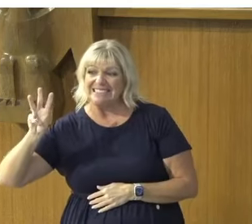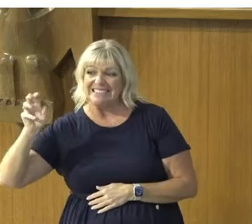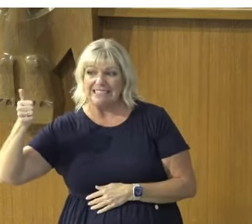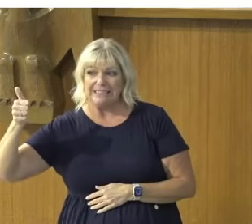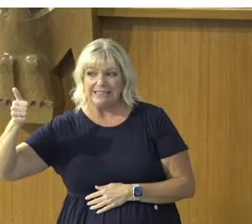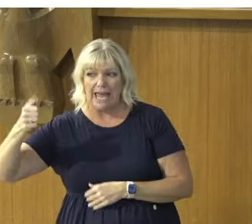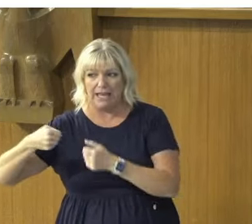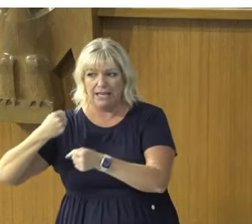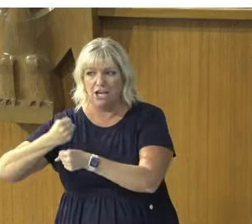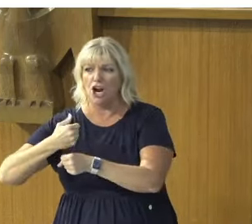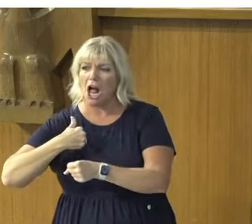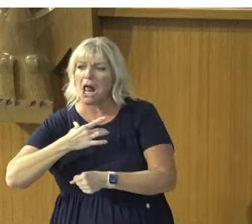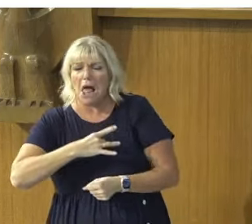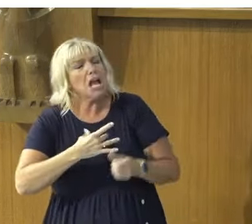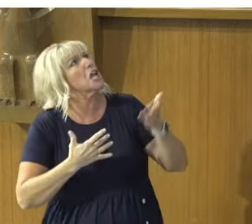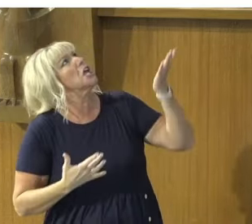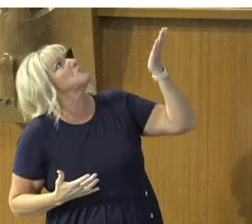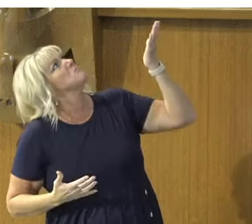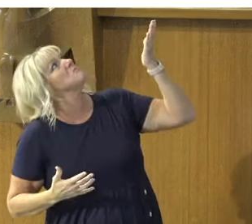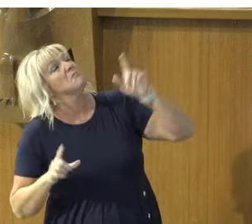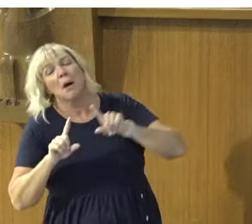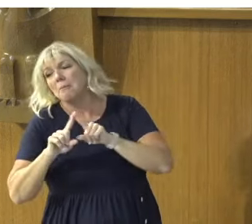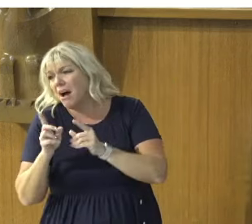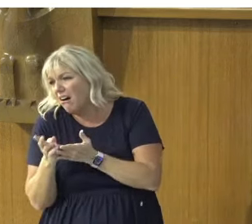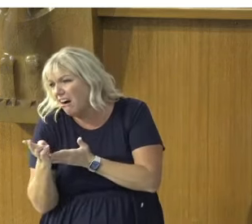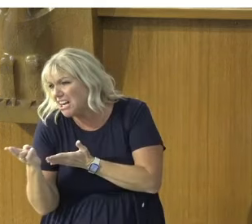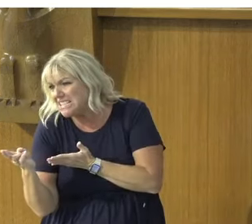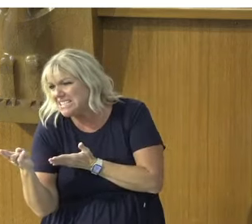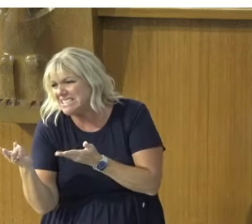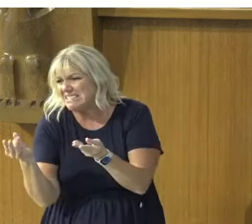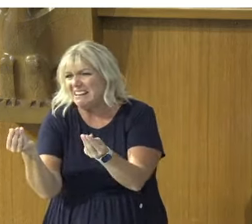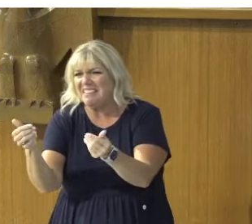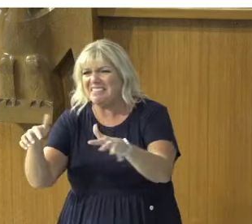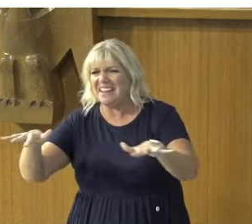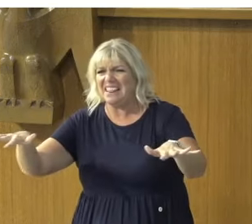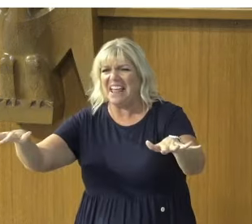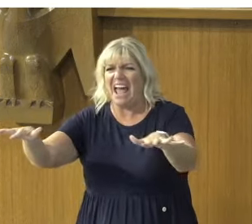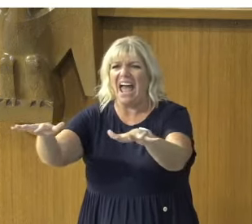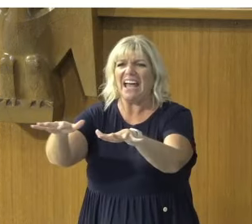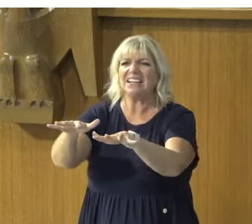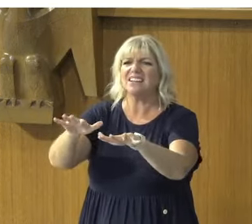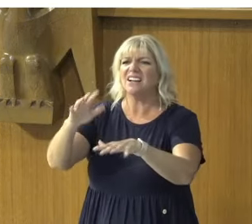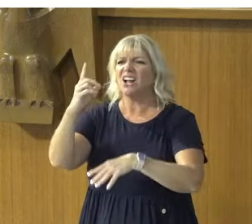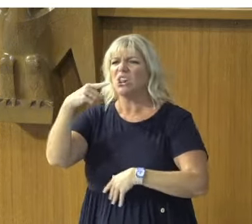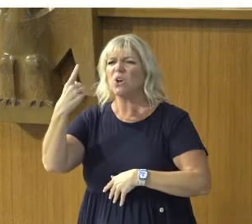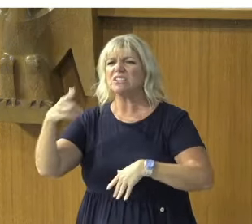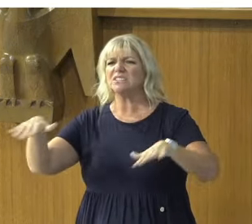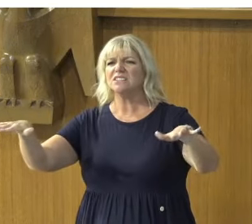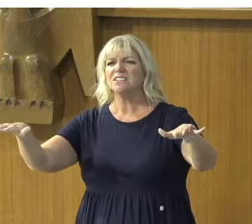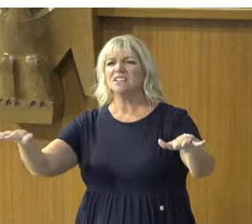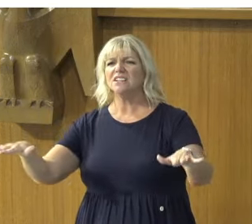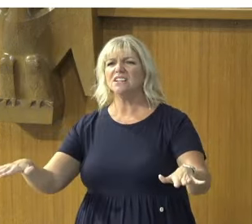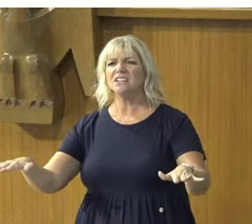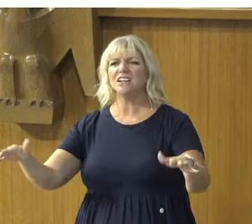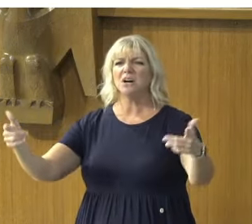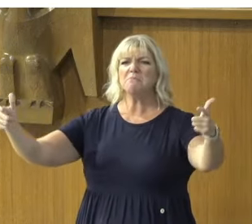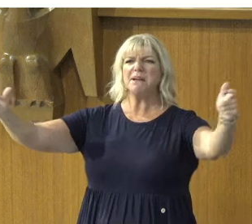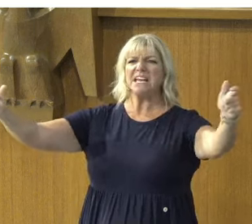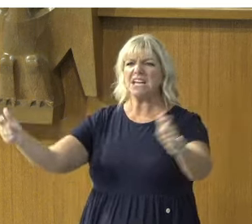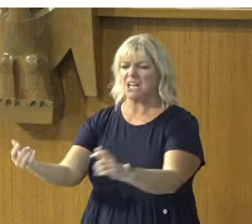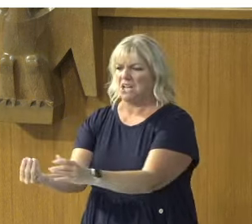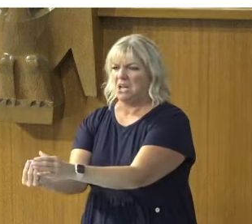And I like it. Although, to be honest, the landscape is so serene and big that it makes the burning bush in